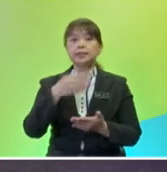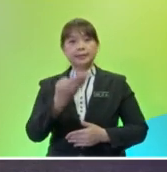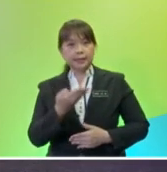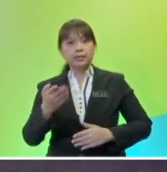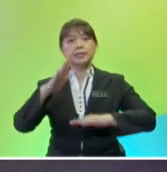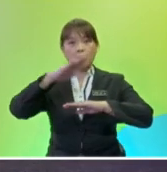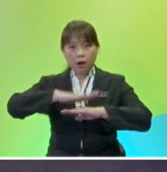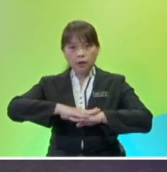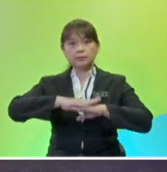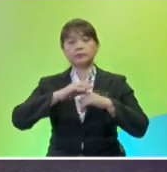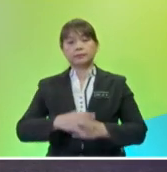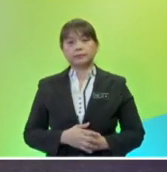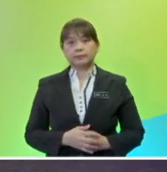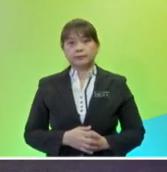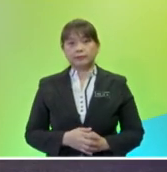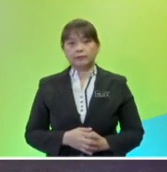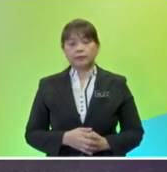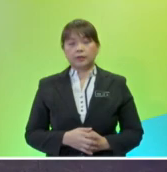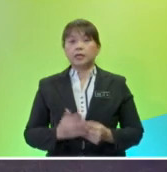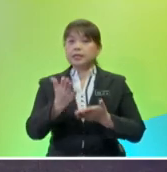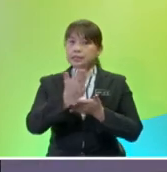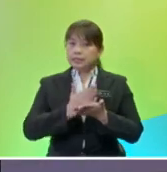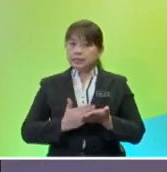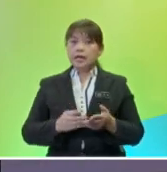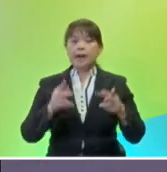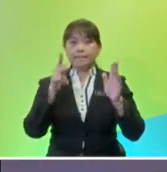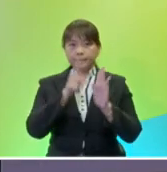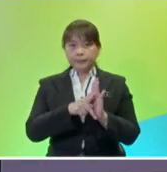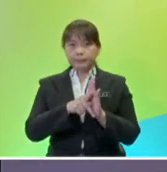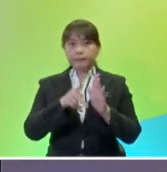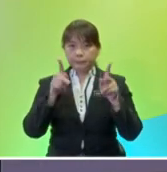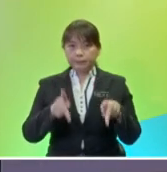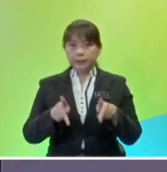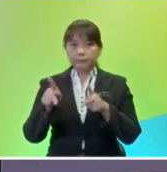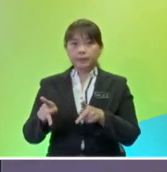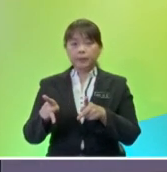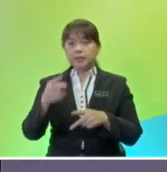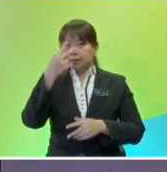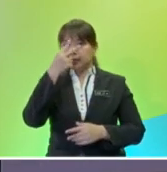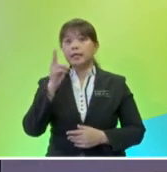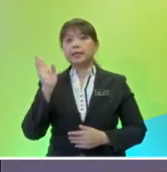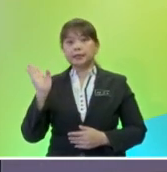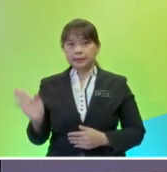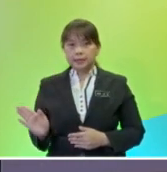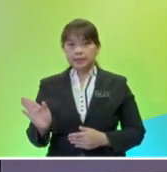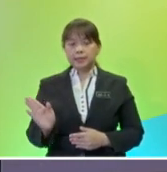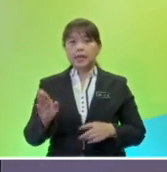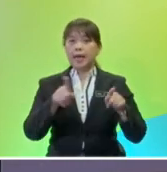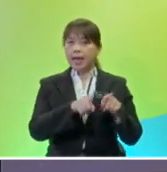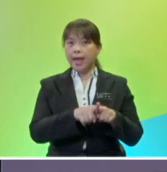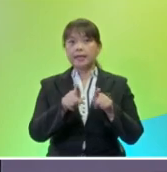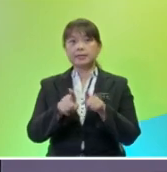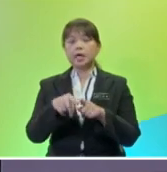And some people might see this as a normal screwdriver, but we